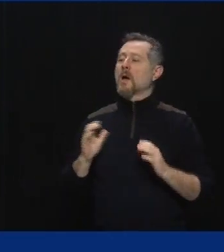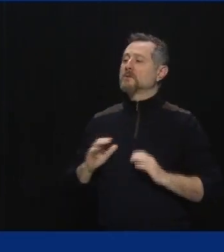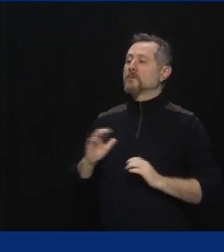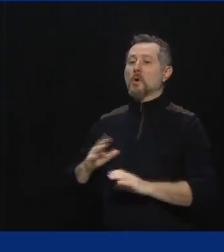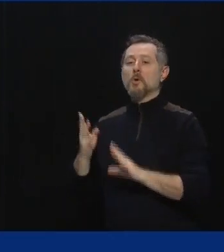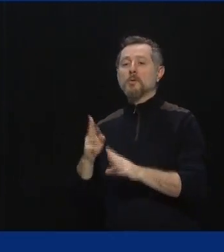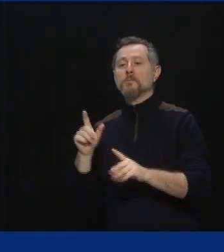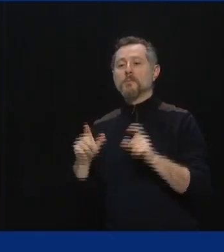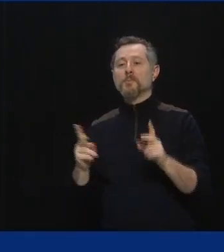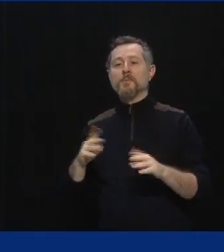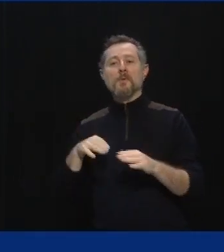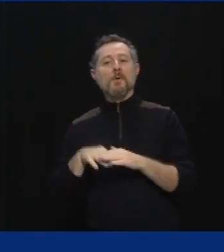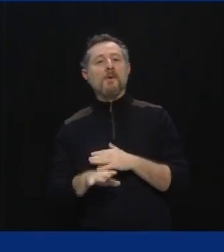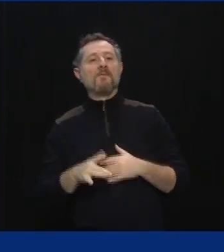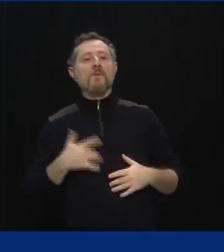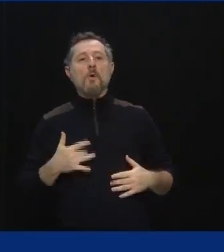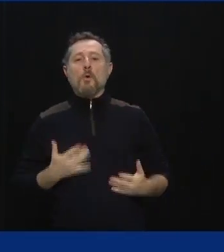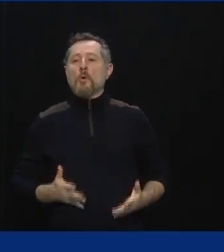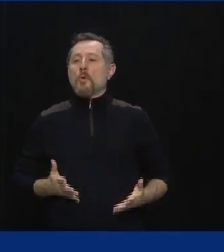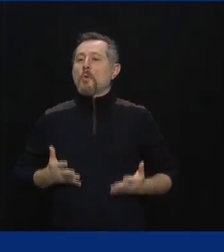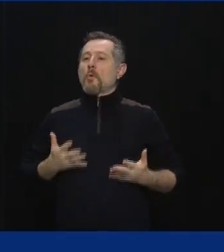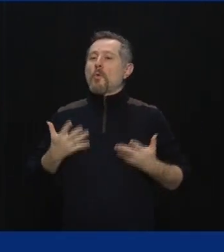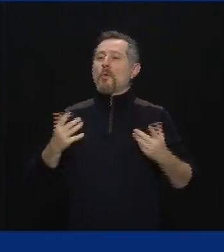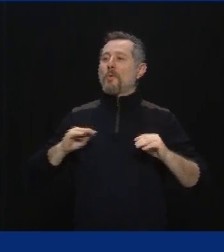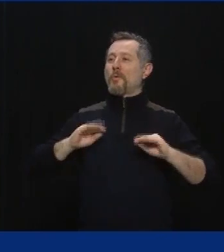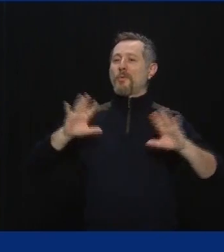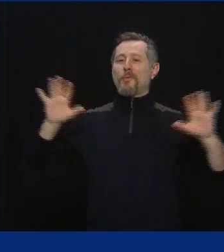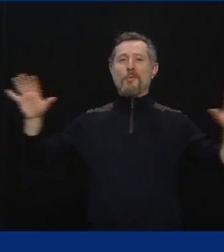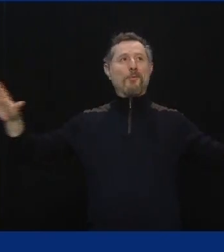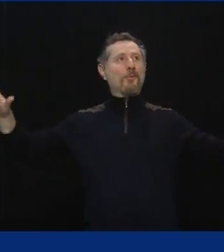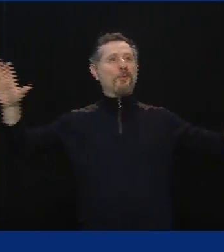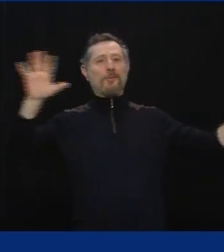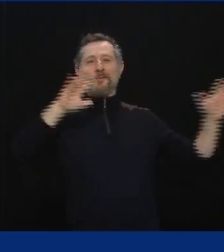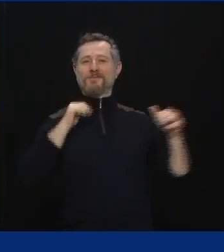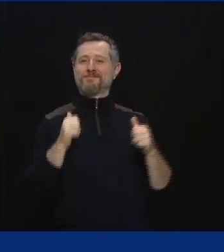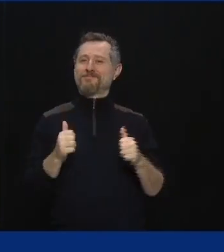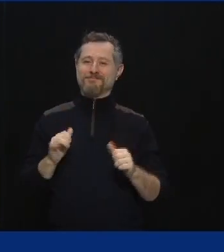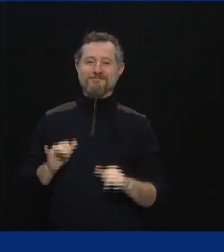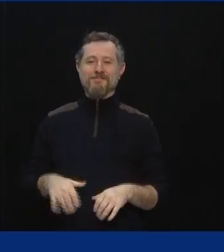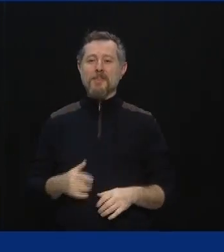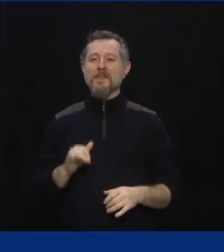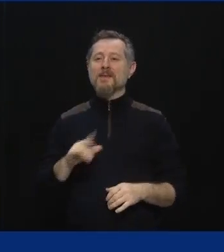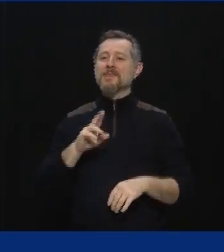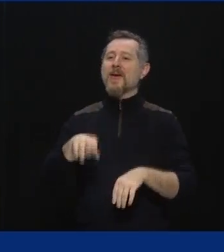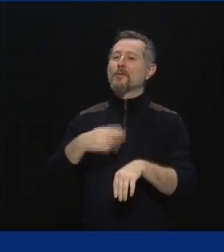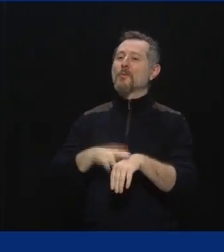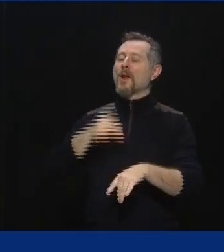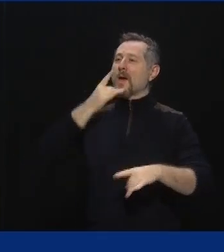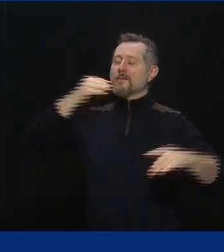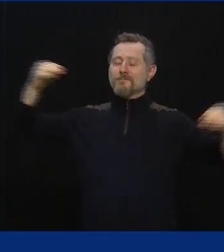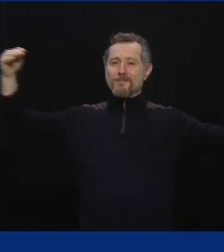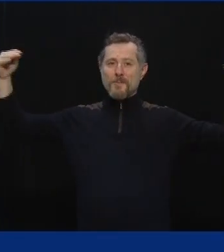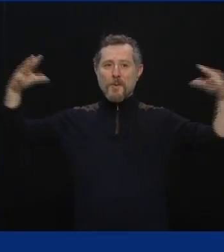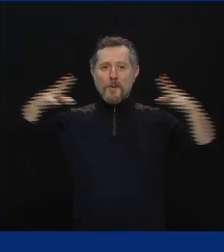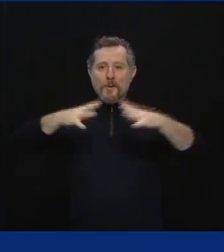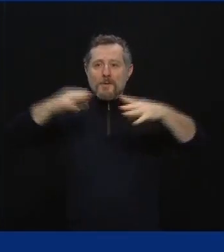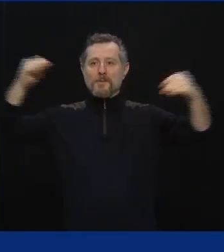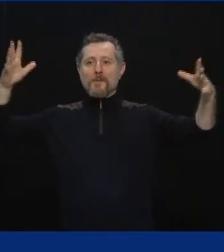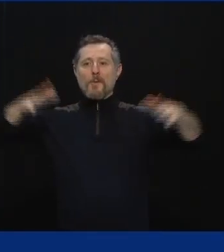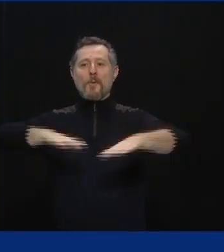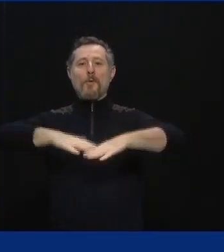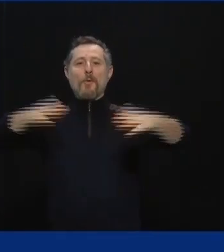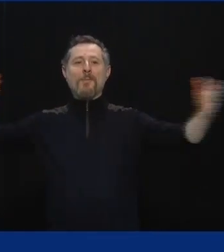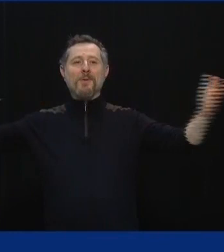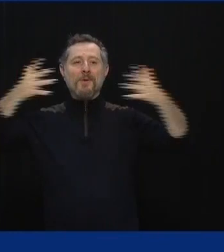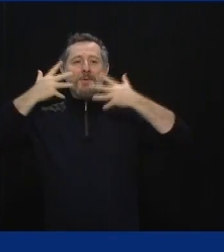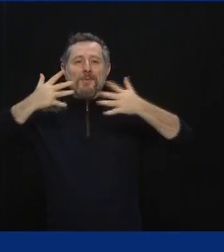experience. Every place in the terminal, there will be huge amounts of natural light and high ceilings. It will be sustainable